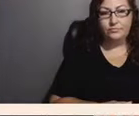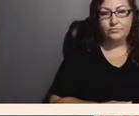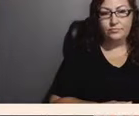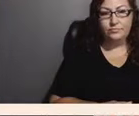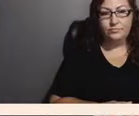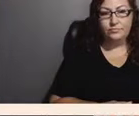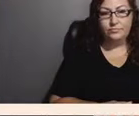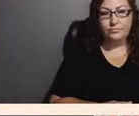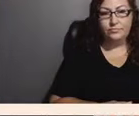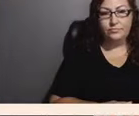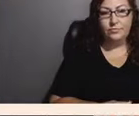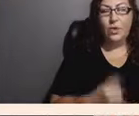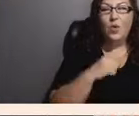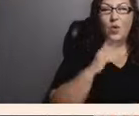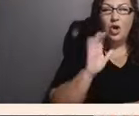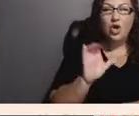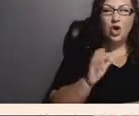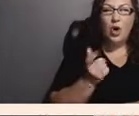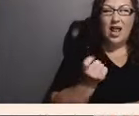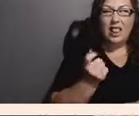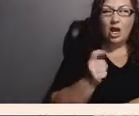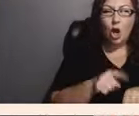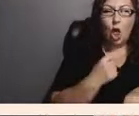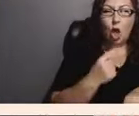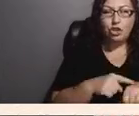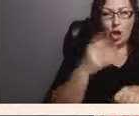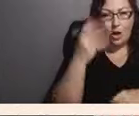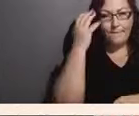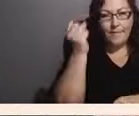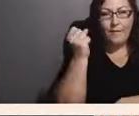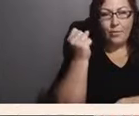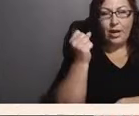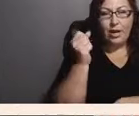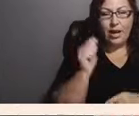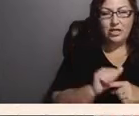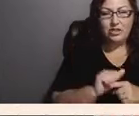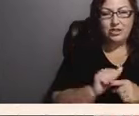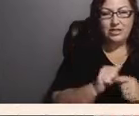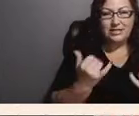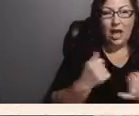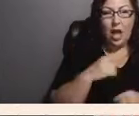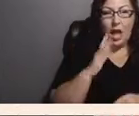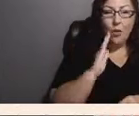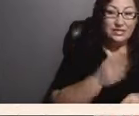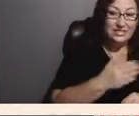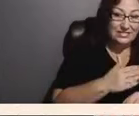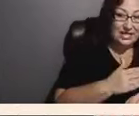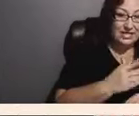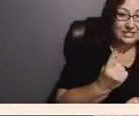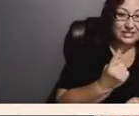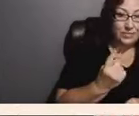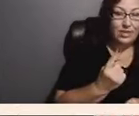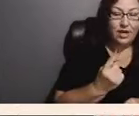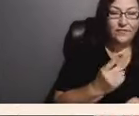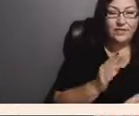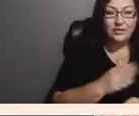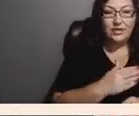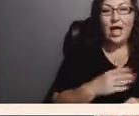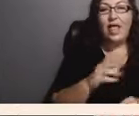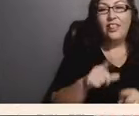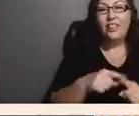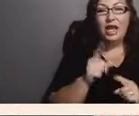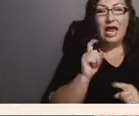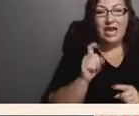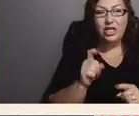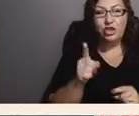We're going to do a little long-term memory exercise right now. I'm going to sing a little snippet of a famous song, and I need you to fill in the blank. So